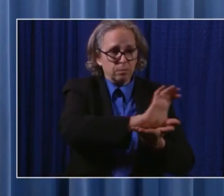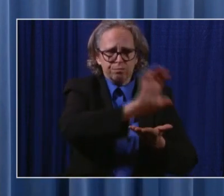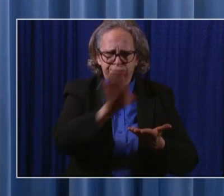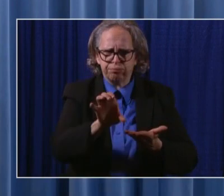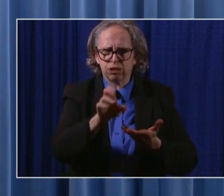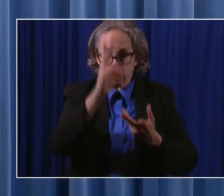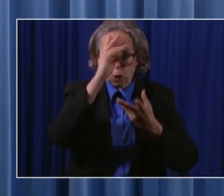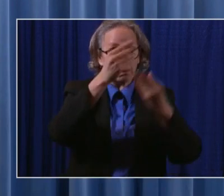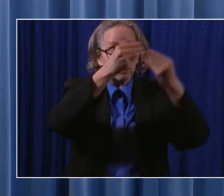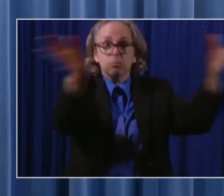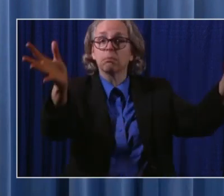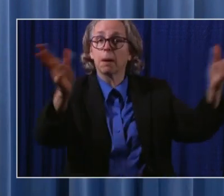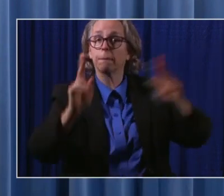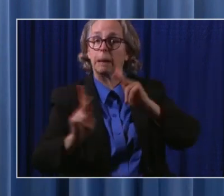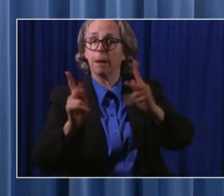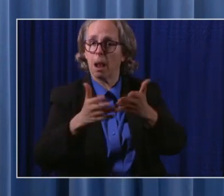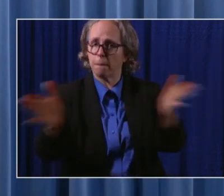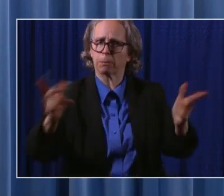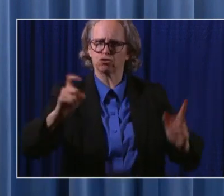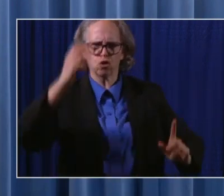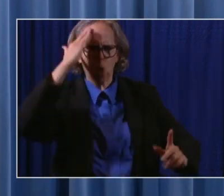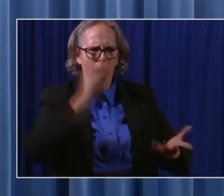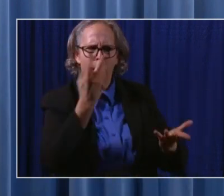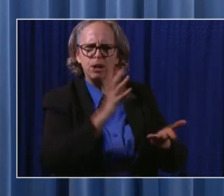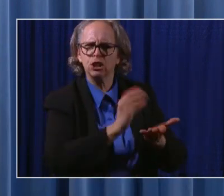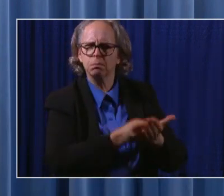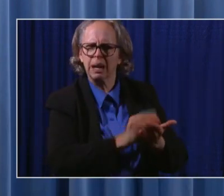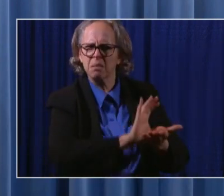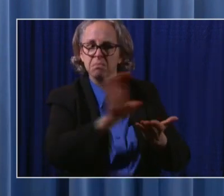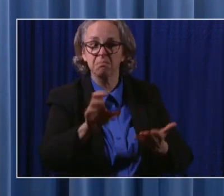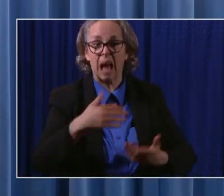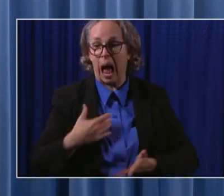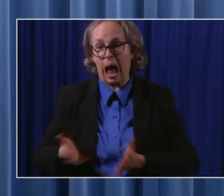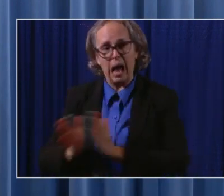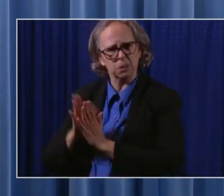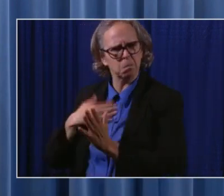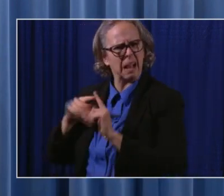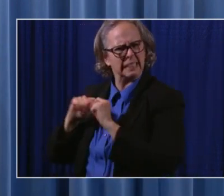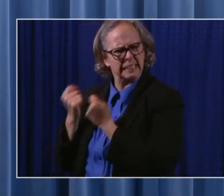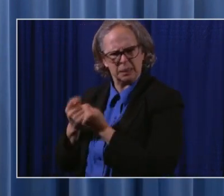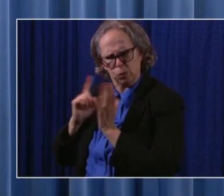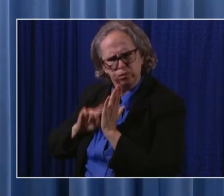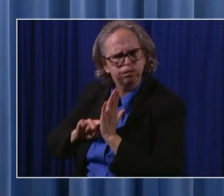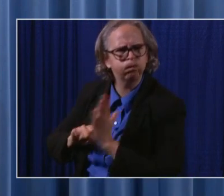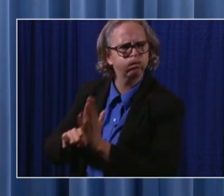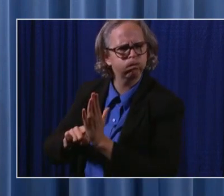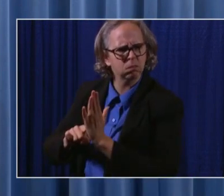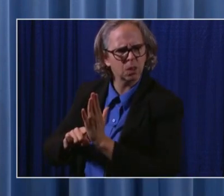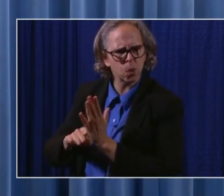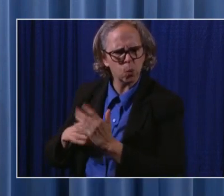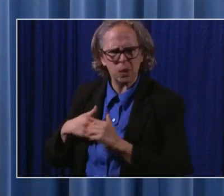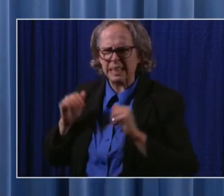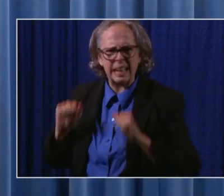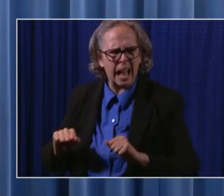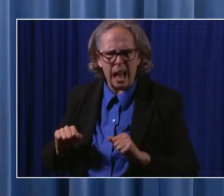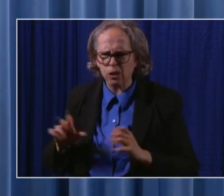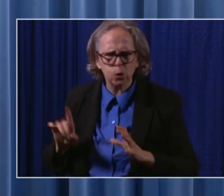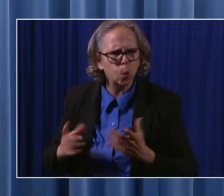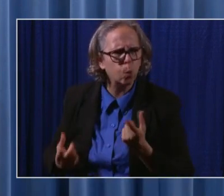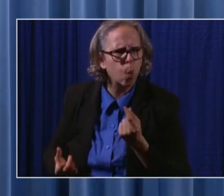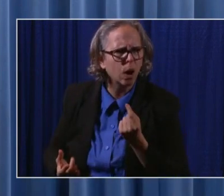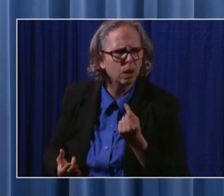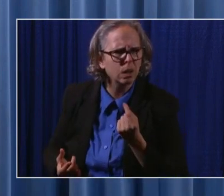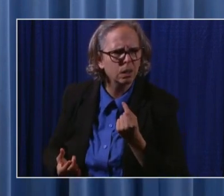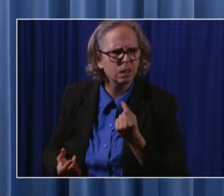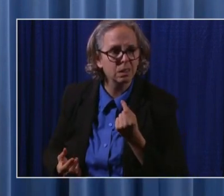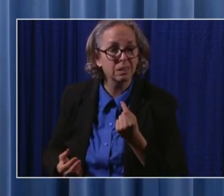my team to look at this, is what we can do based upon the U.S. Supreme Court